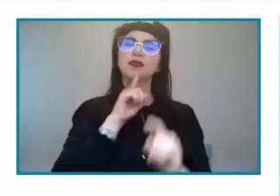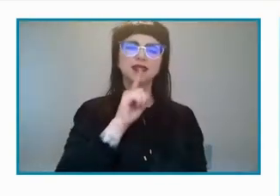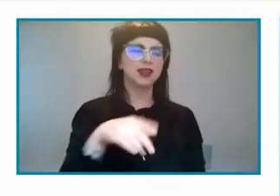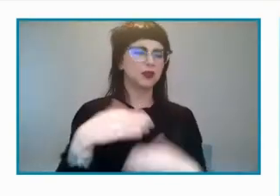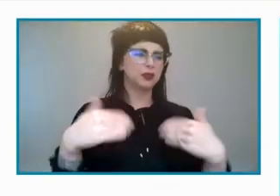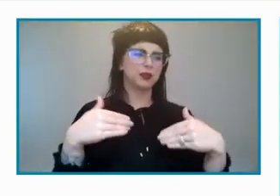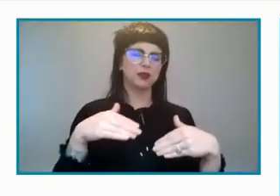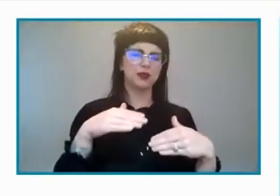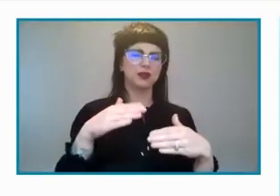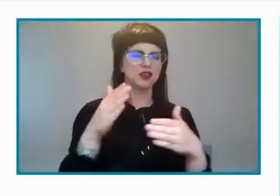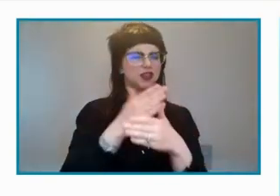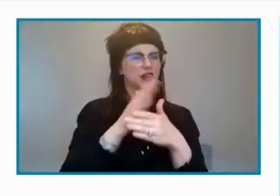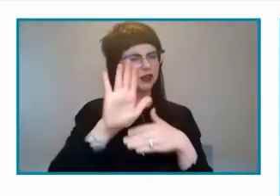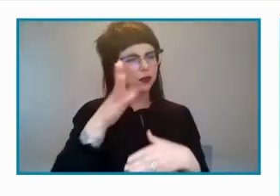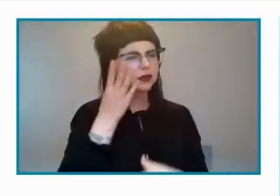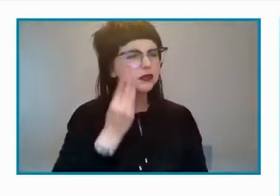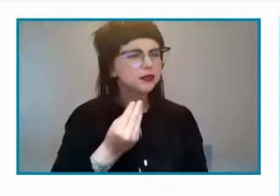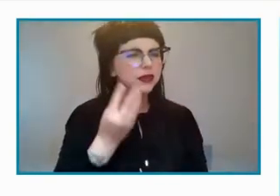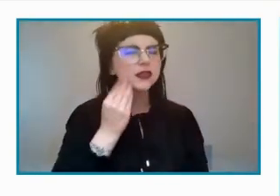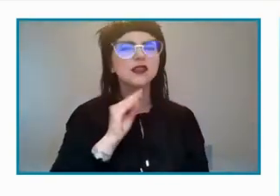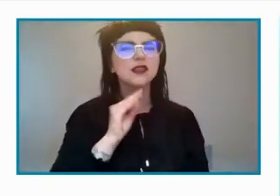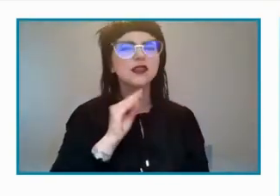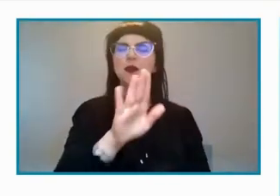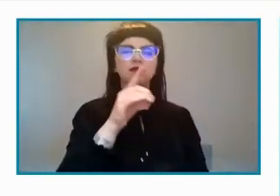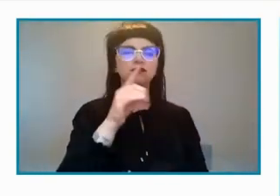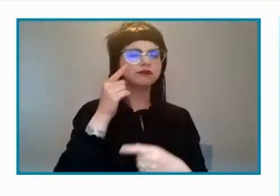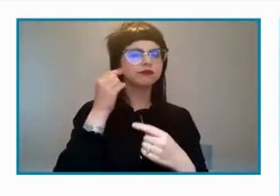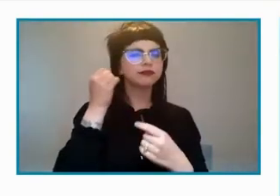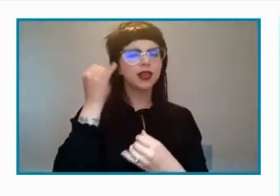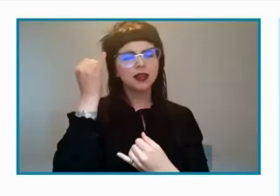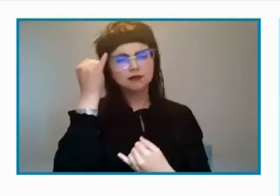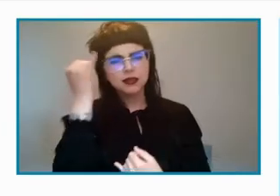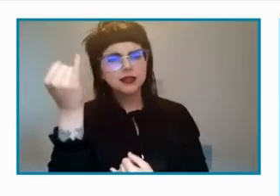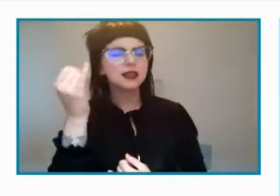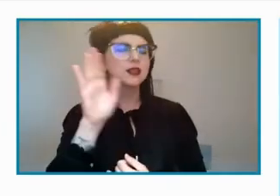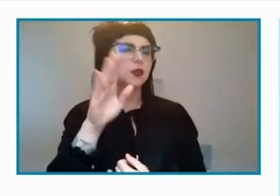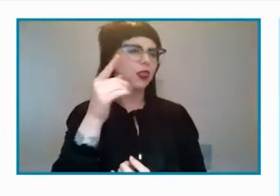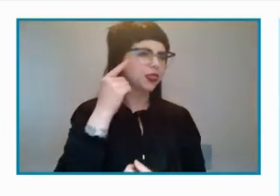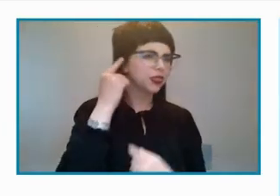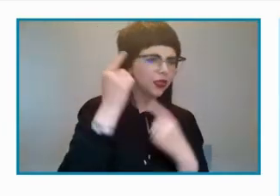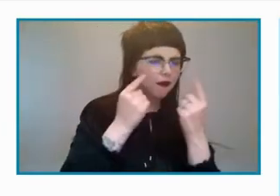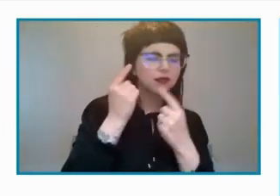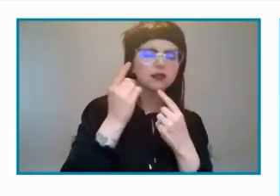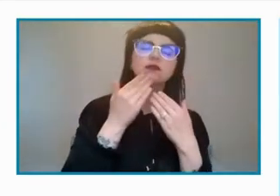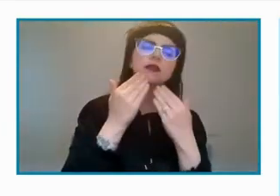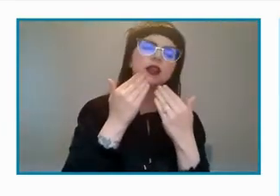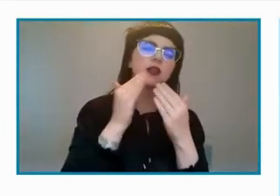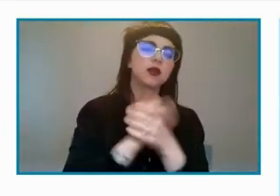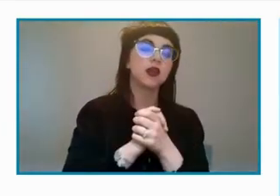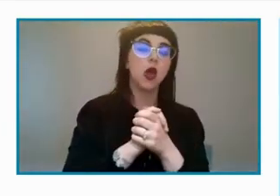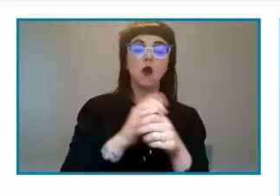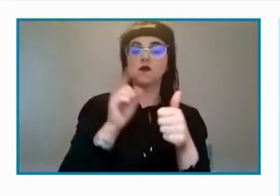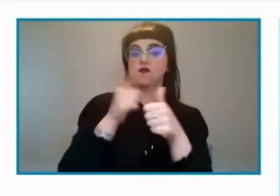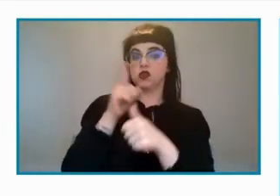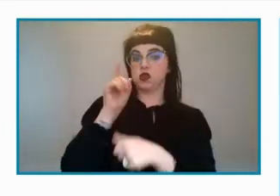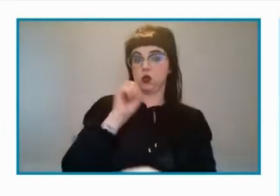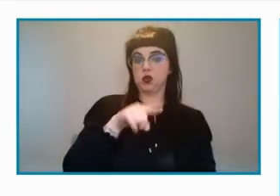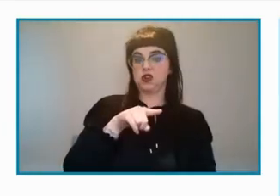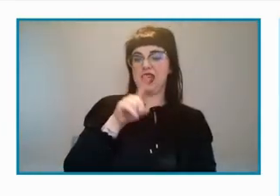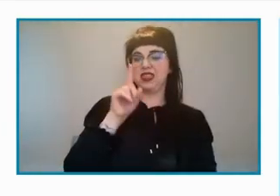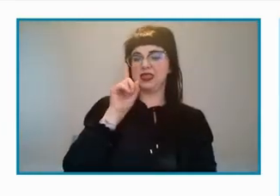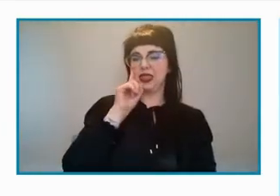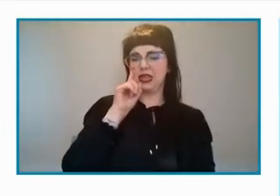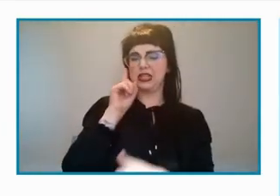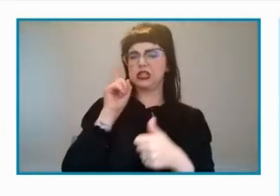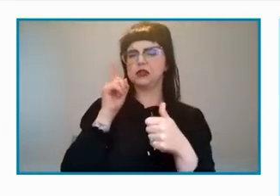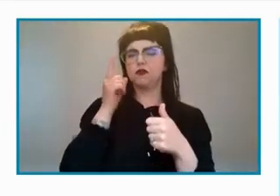much of your experience with everyone and with us. So I think this first question is probably for